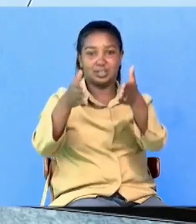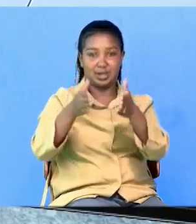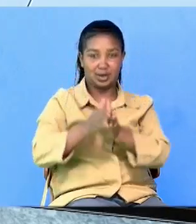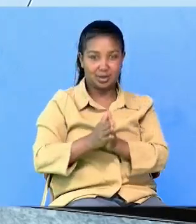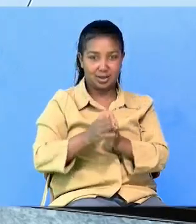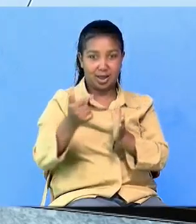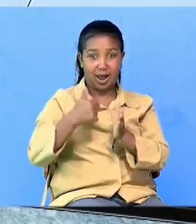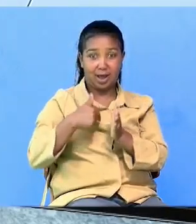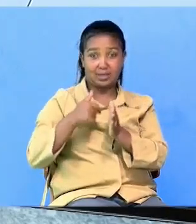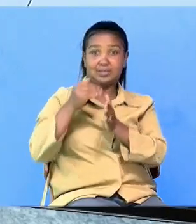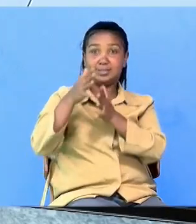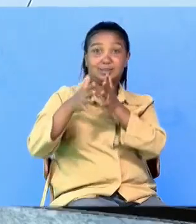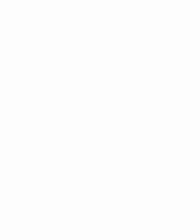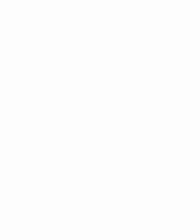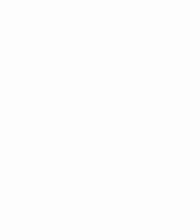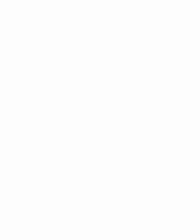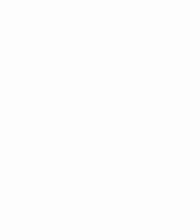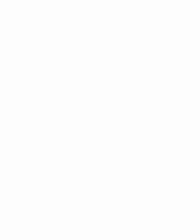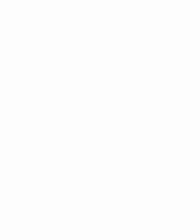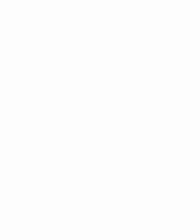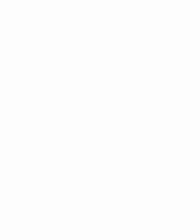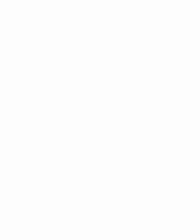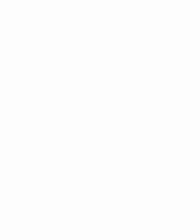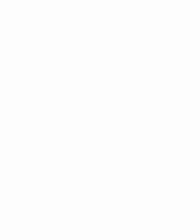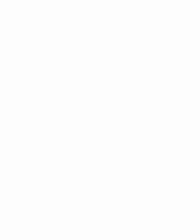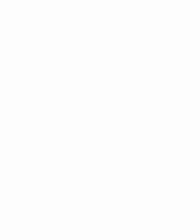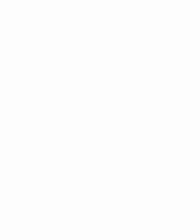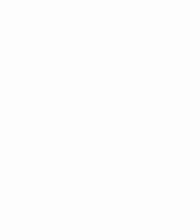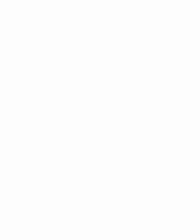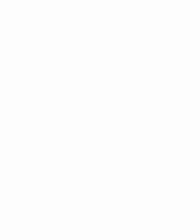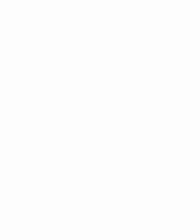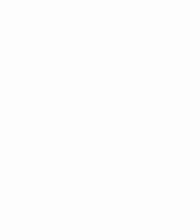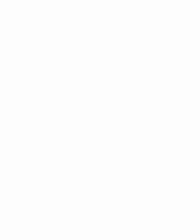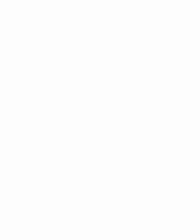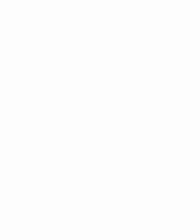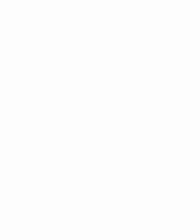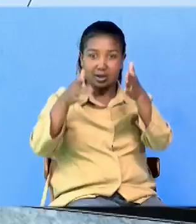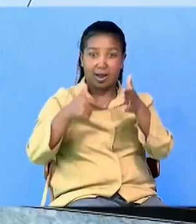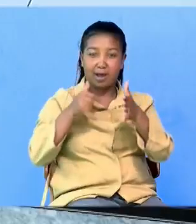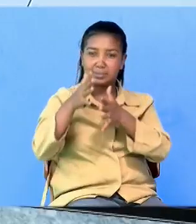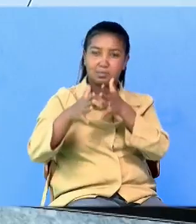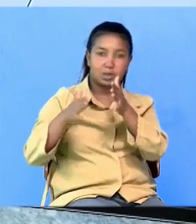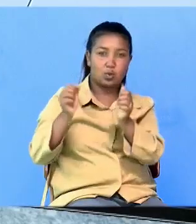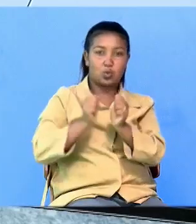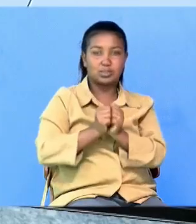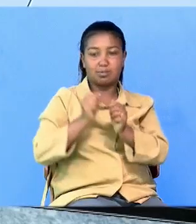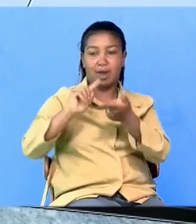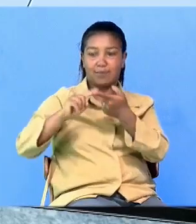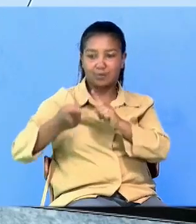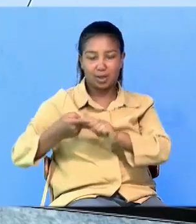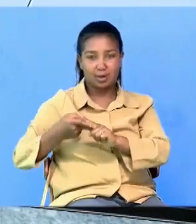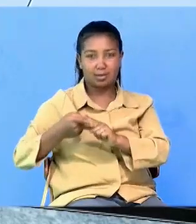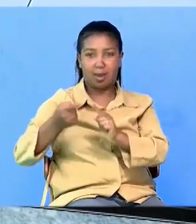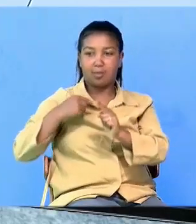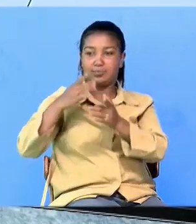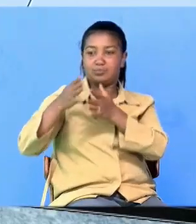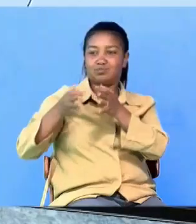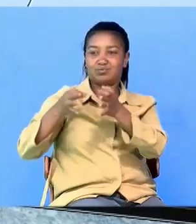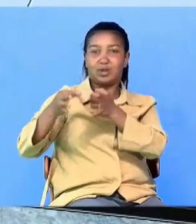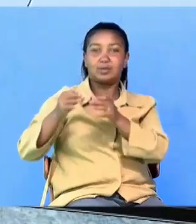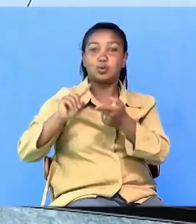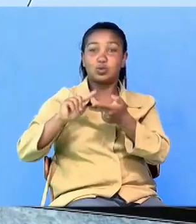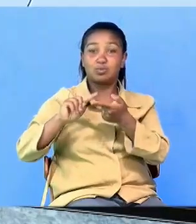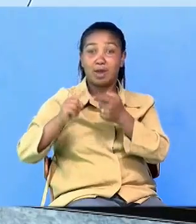I speak with my teacher. I speak with my teacher. I speak with my friend. I speak with